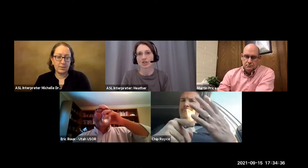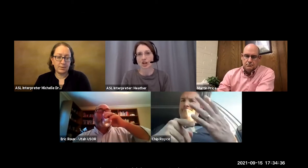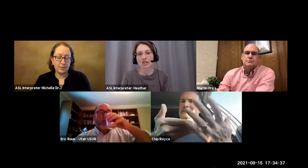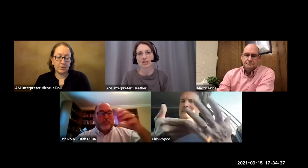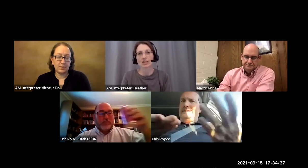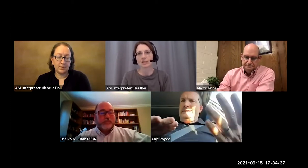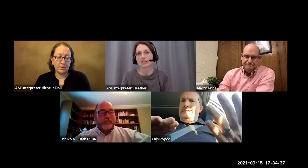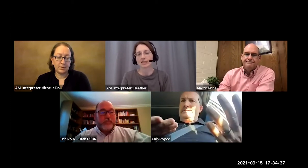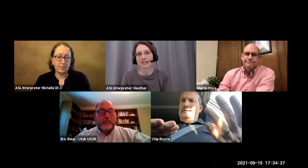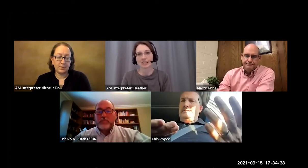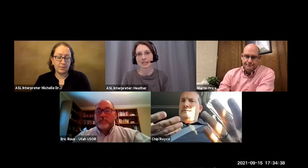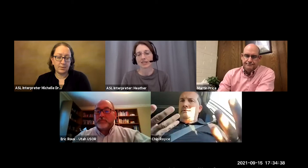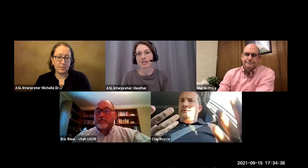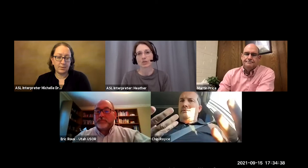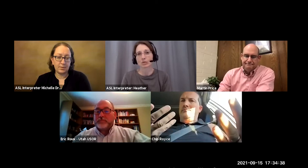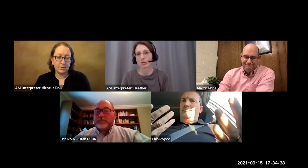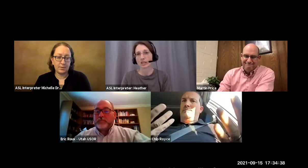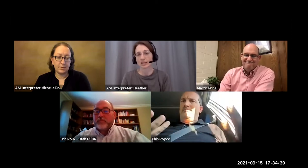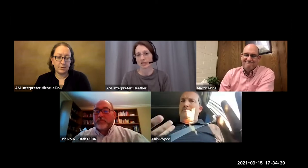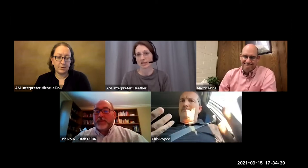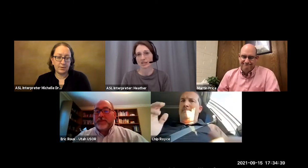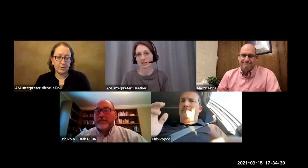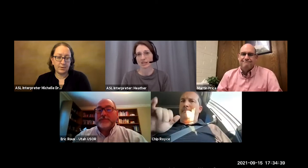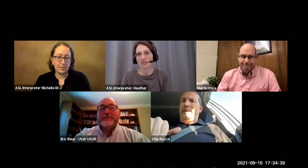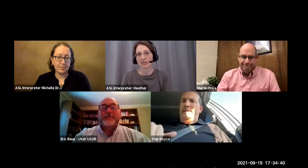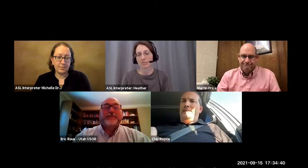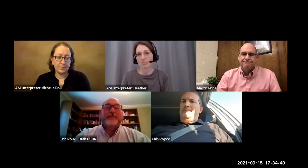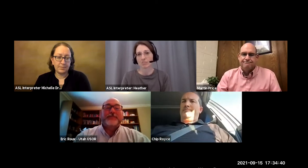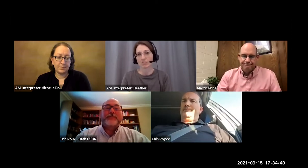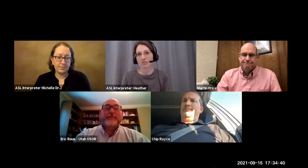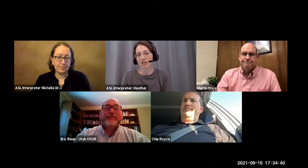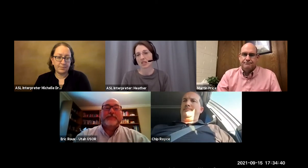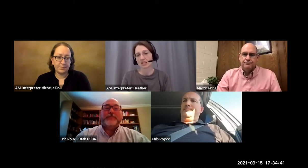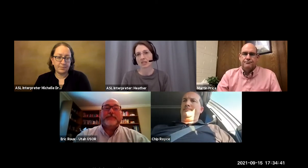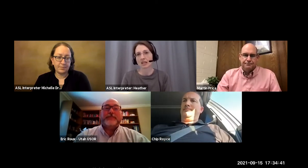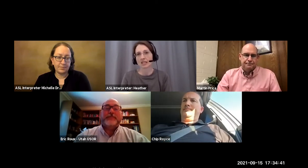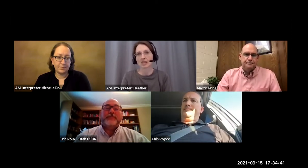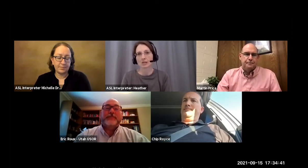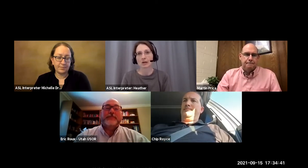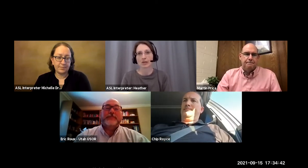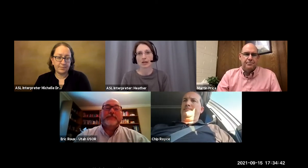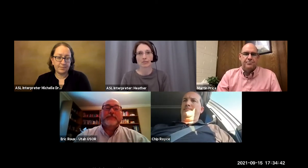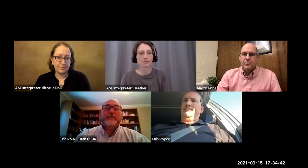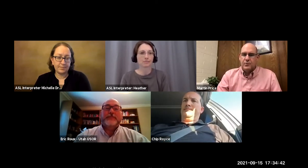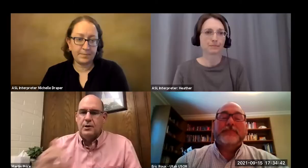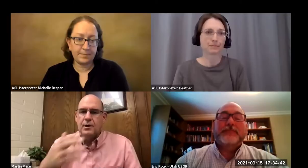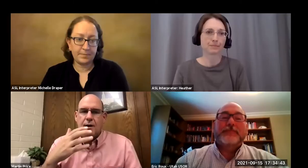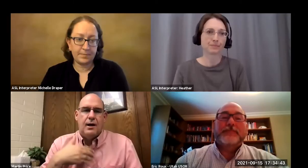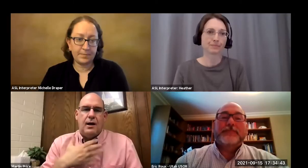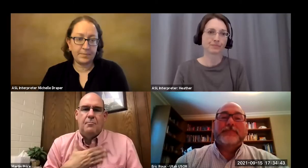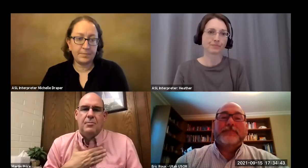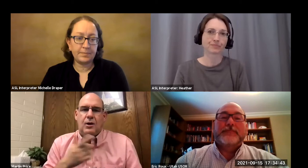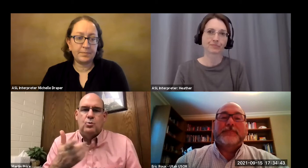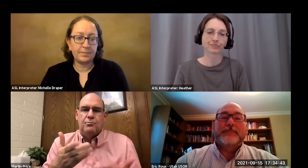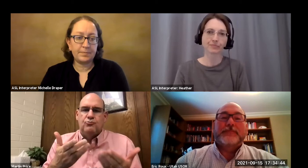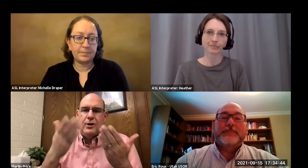tactically start and get things rolling? I'd just like to talk about that.